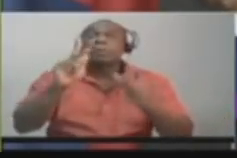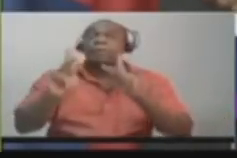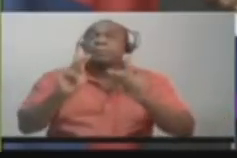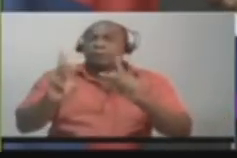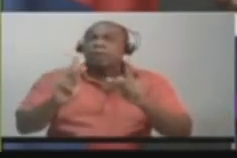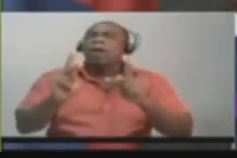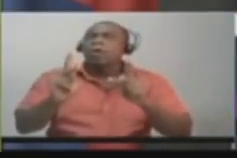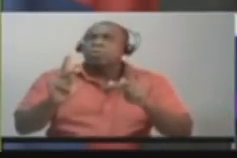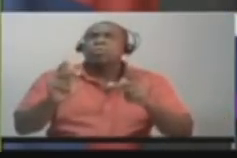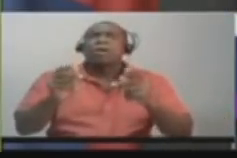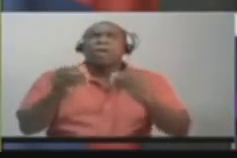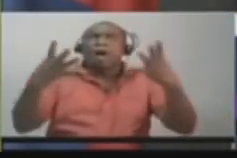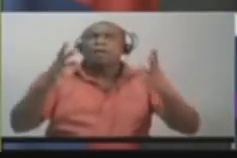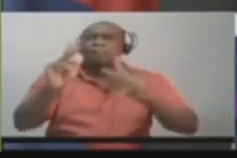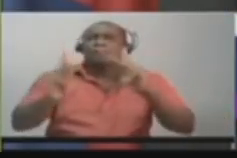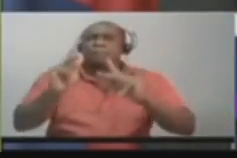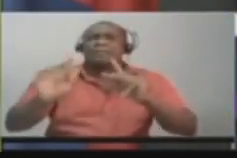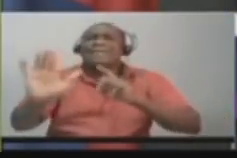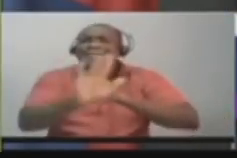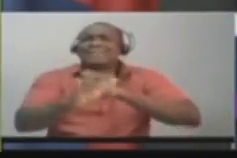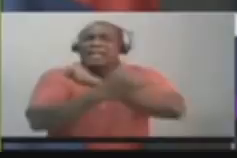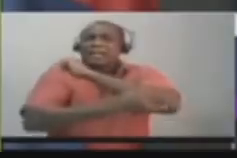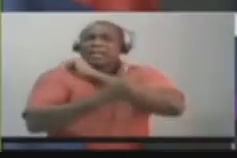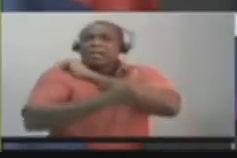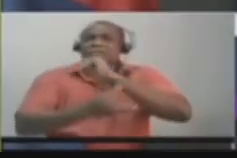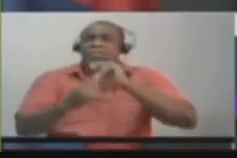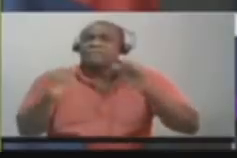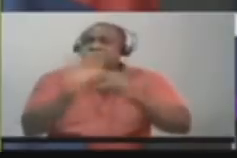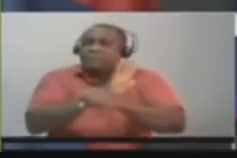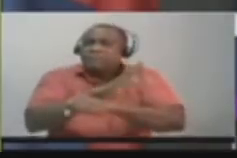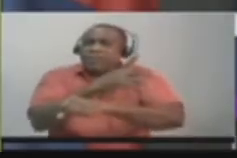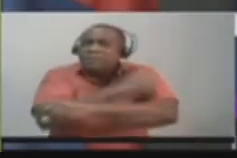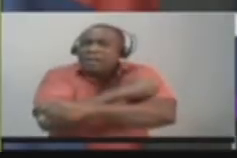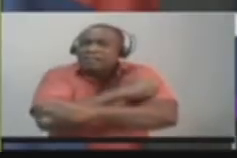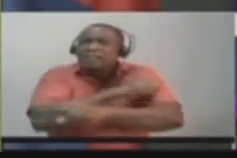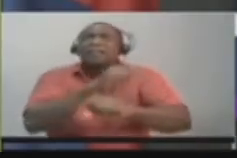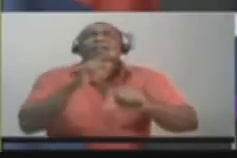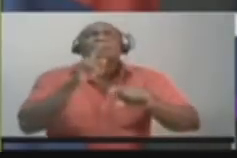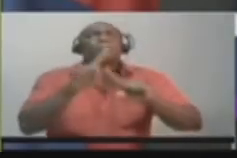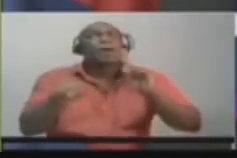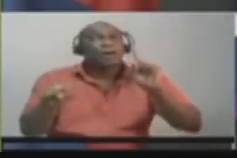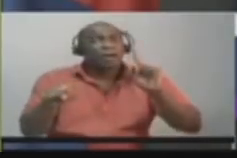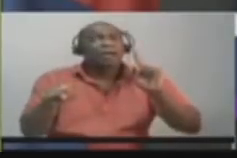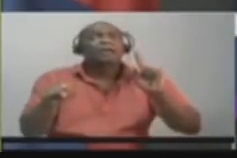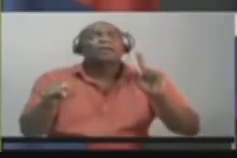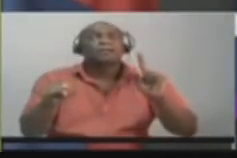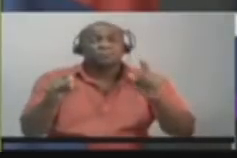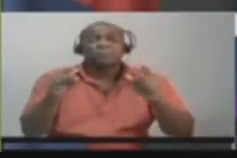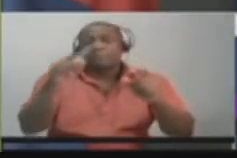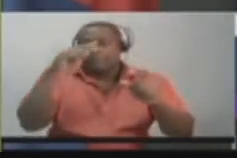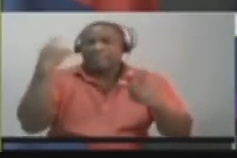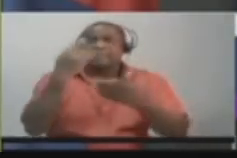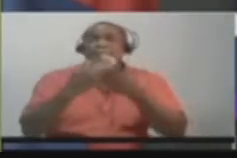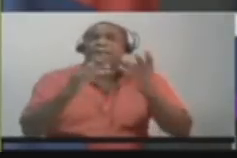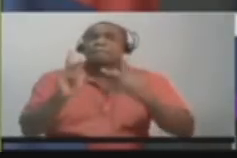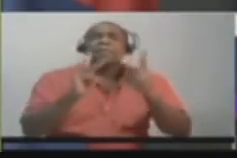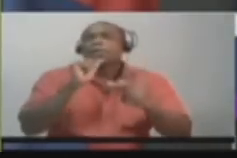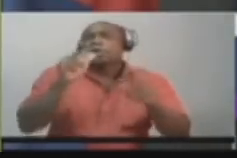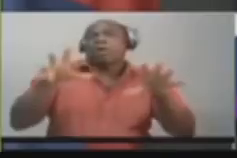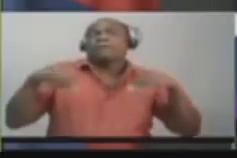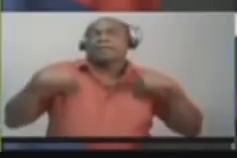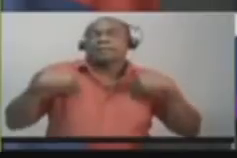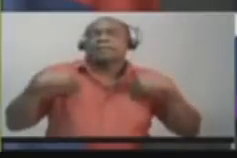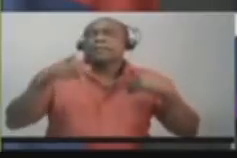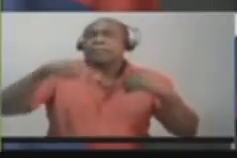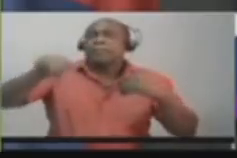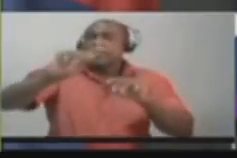protection mandates in the form of mask wearing, closures, and so on, because they may